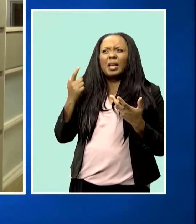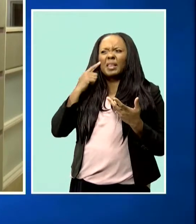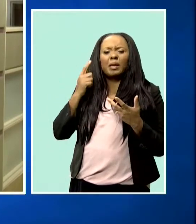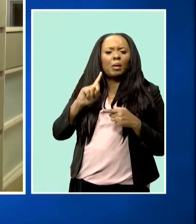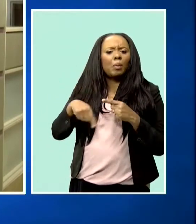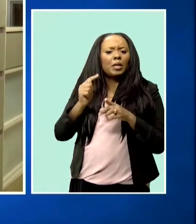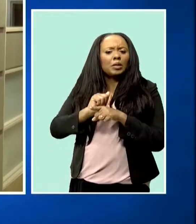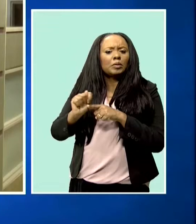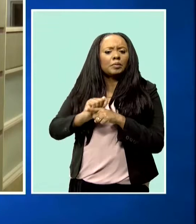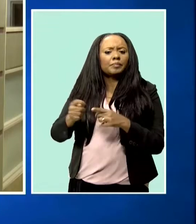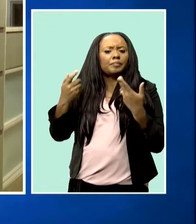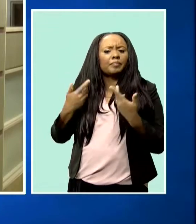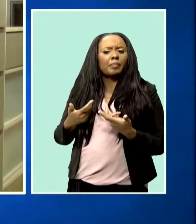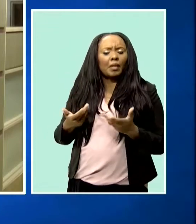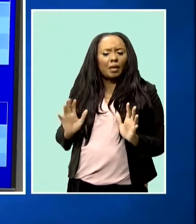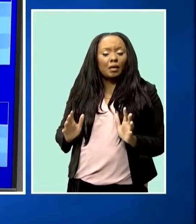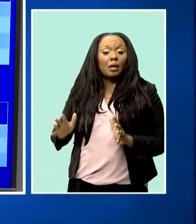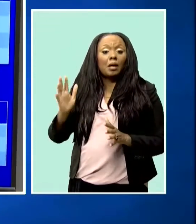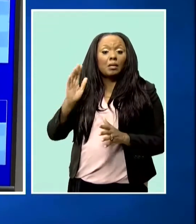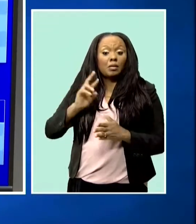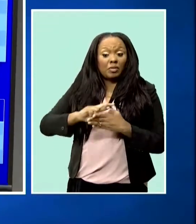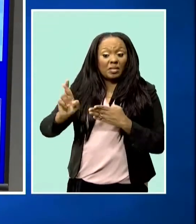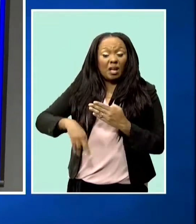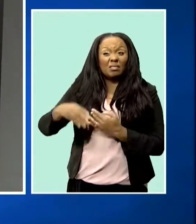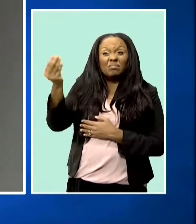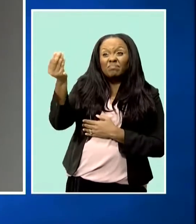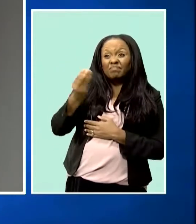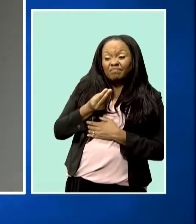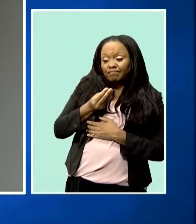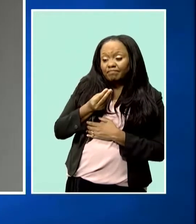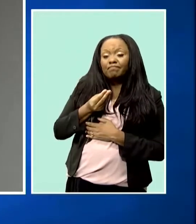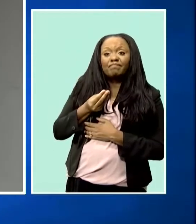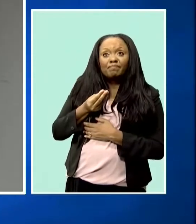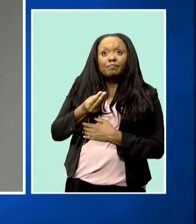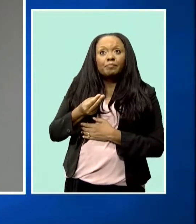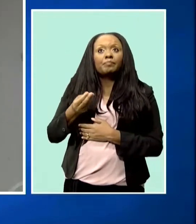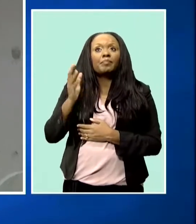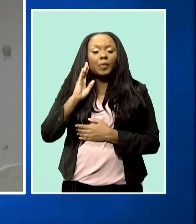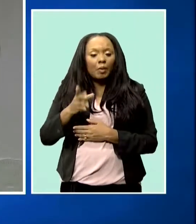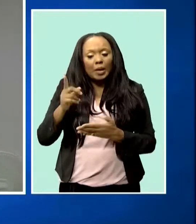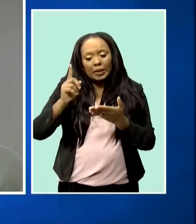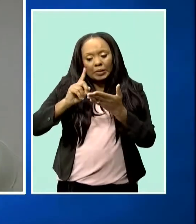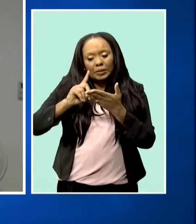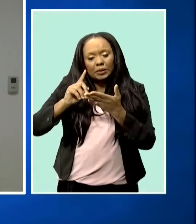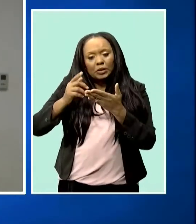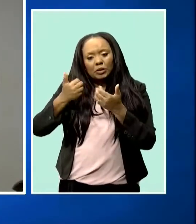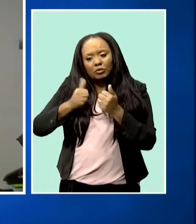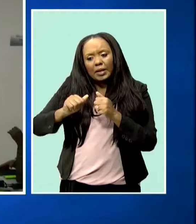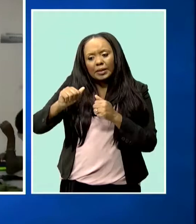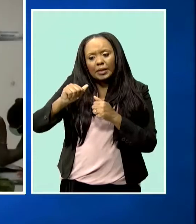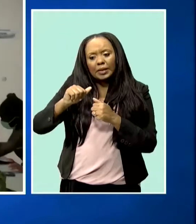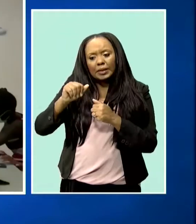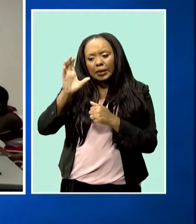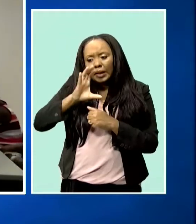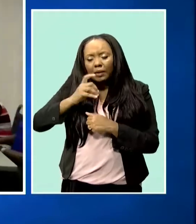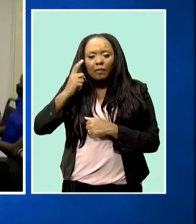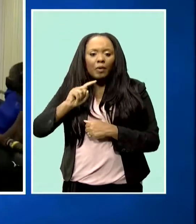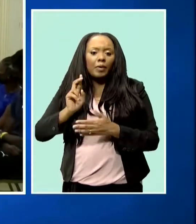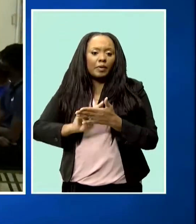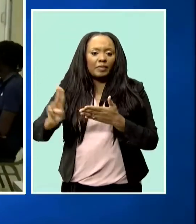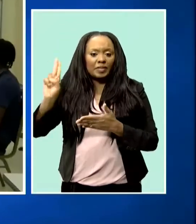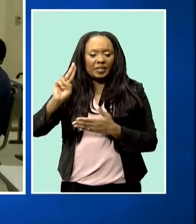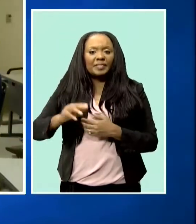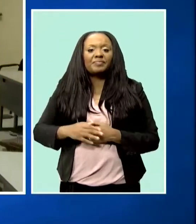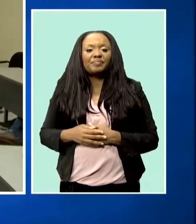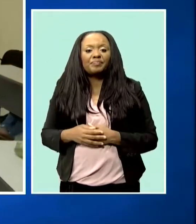training, results will be back and persons will be able to source the university. Scholastic Aptitude Test Coordinator and Tutor Kim Jones